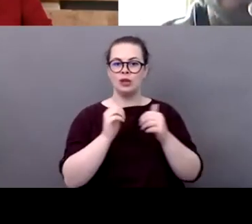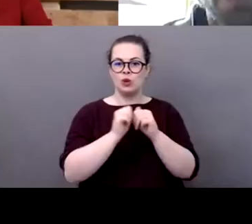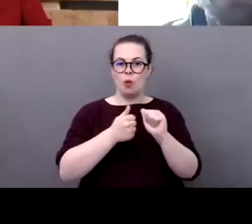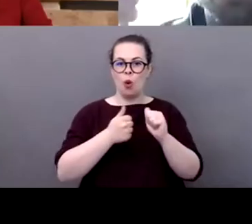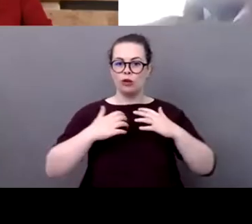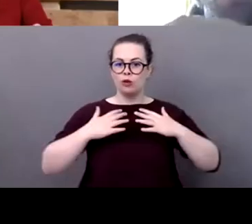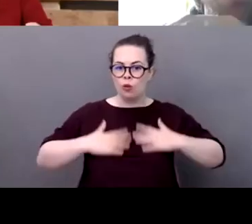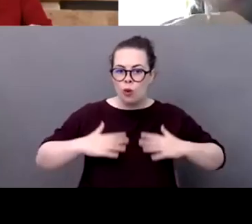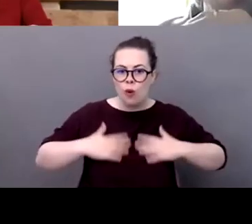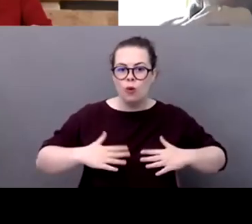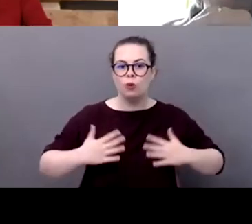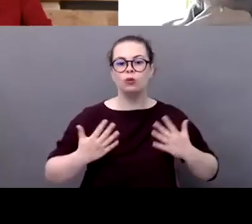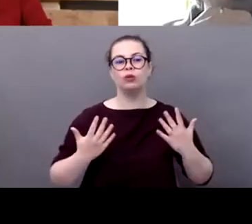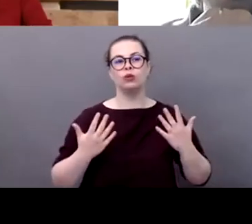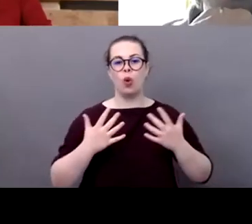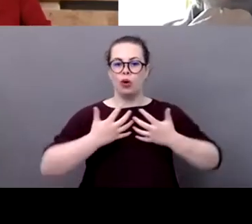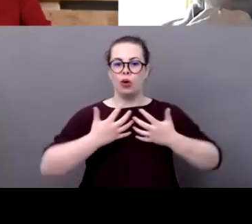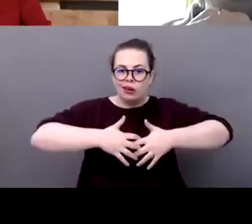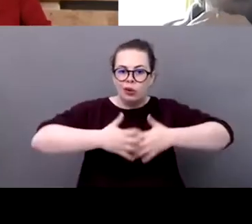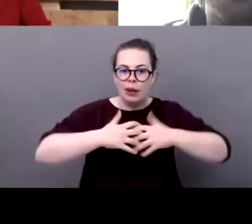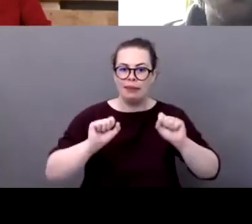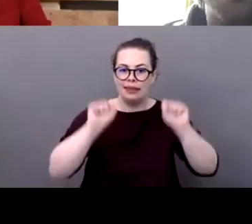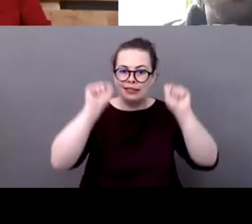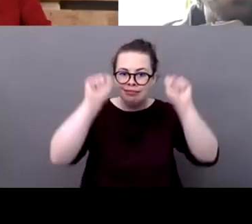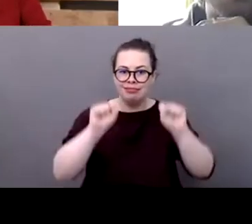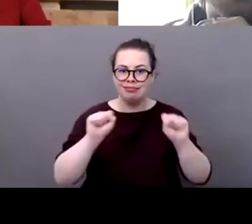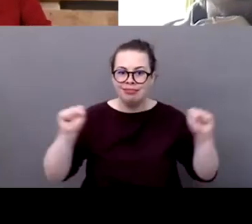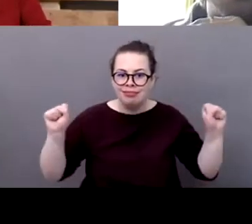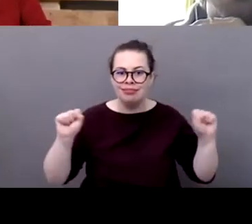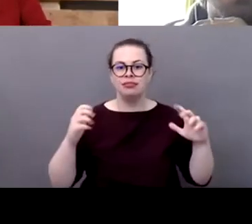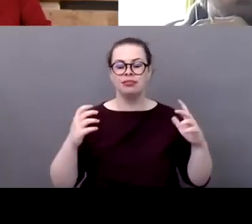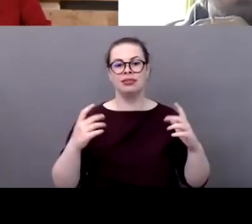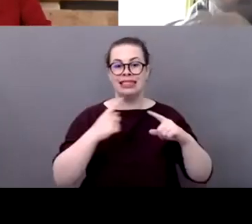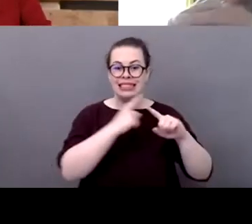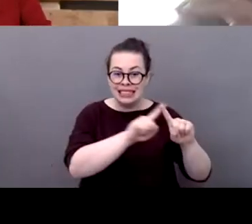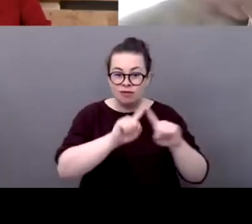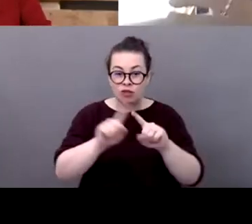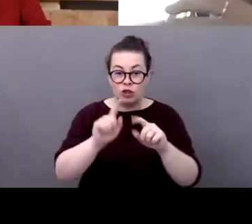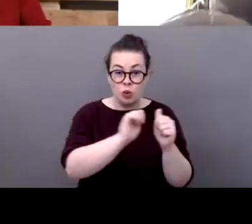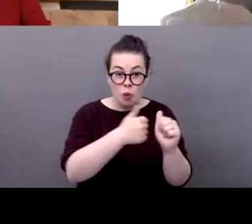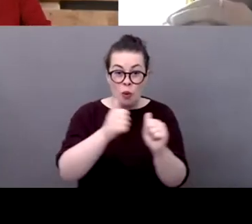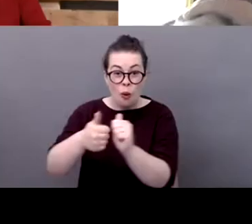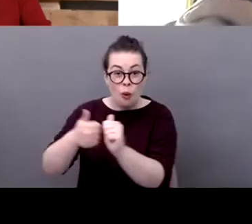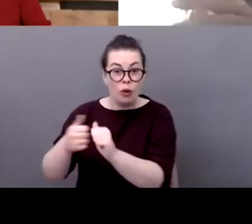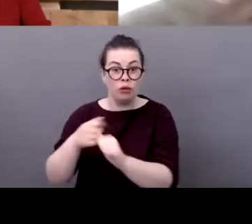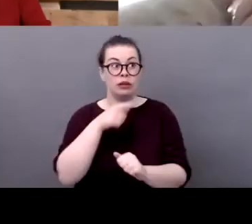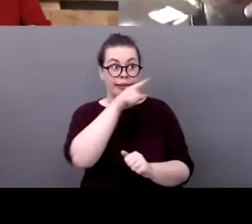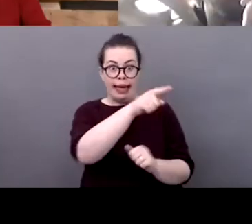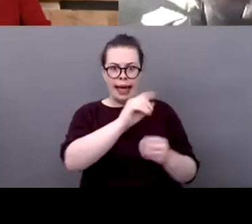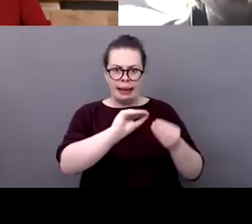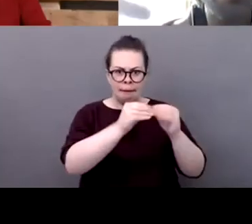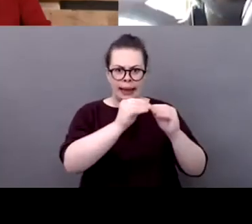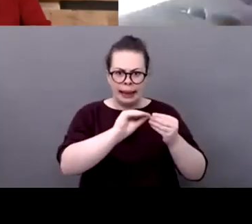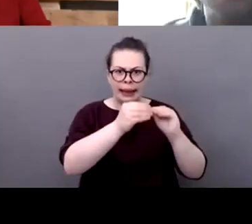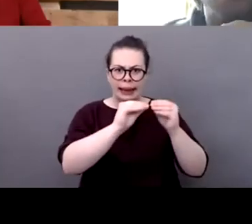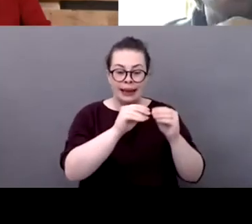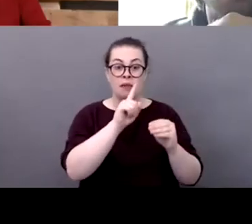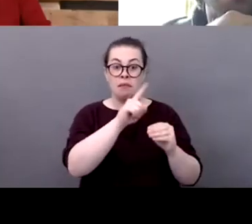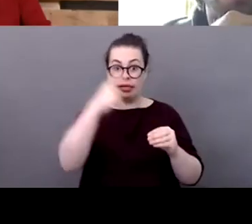also the product life is very important. So our main focus is around that, but we